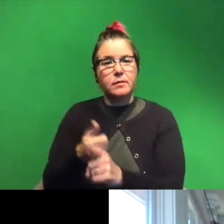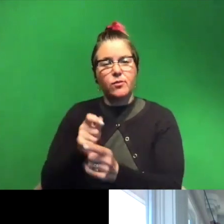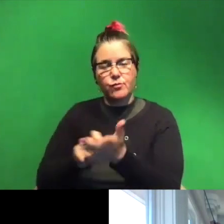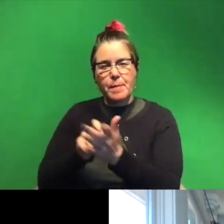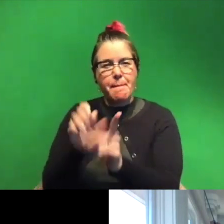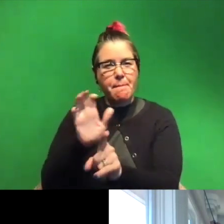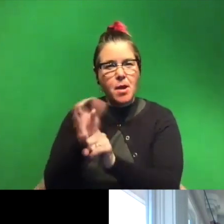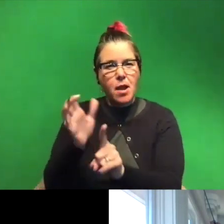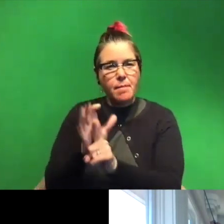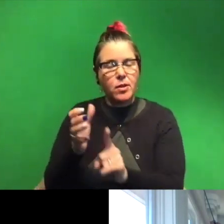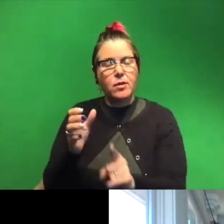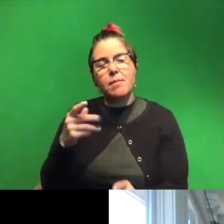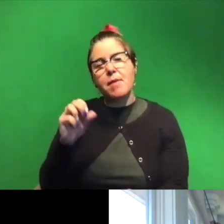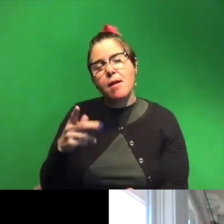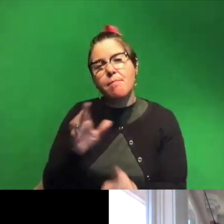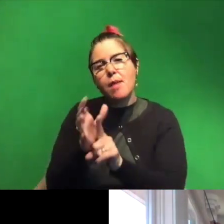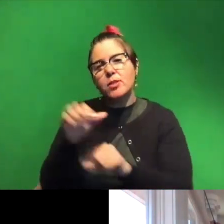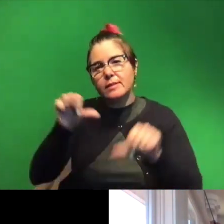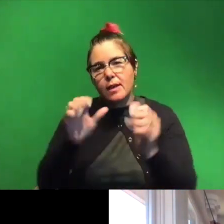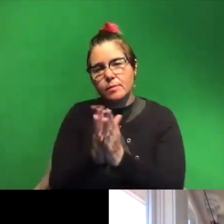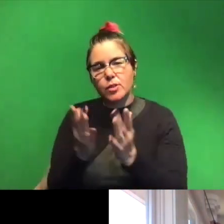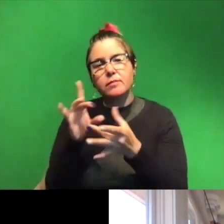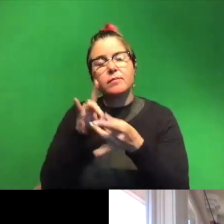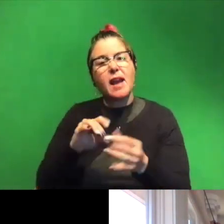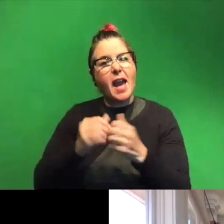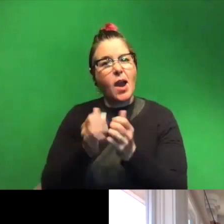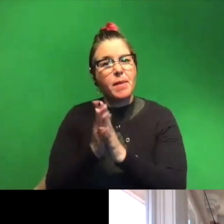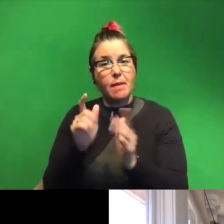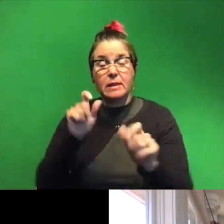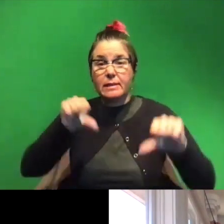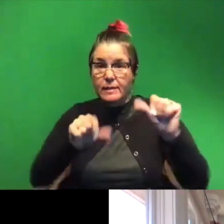popular pop sci books, all talking about how to be a science writer.